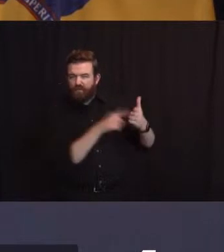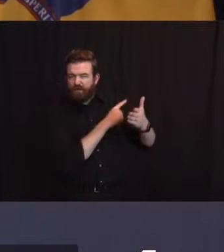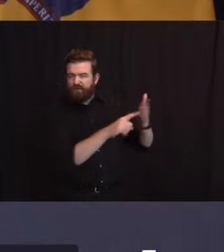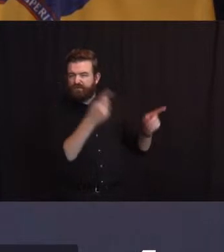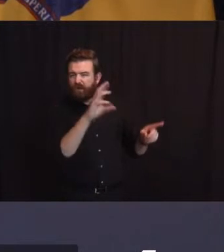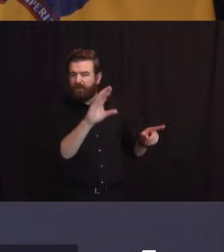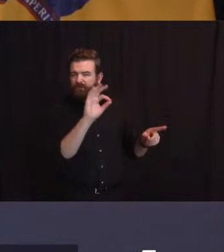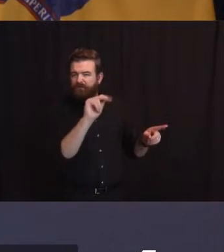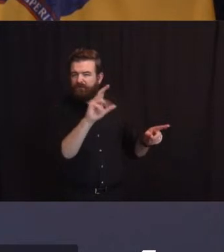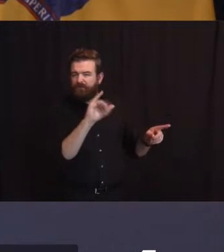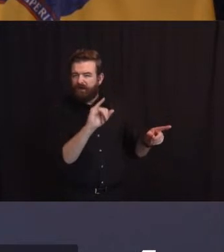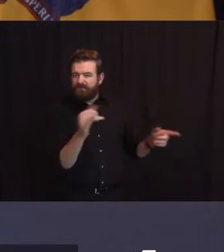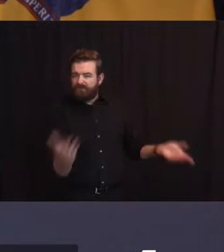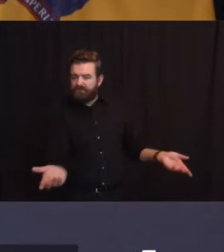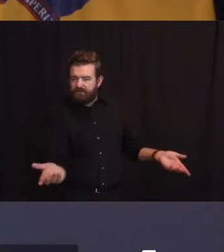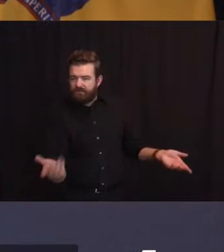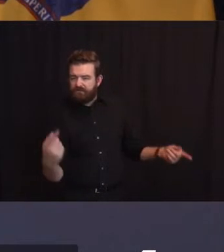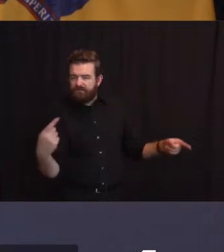but wrong when they contradict you?